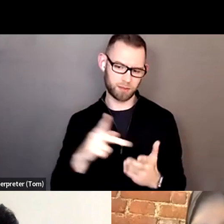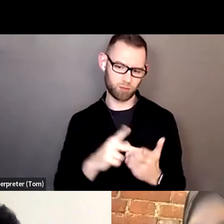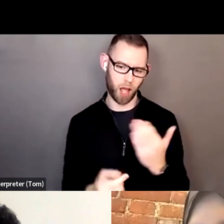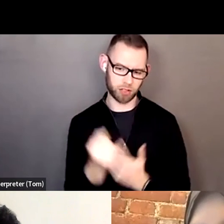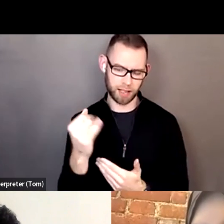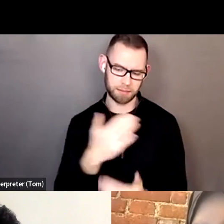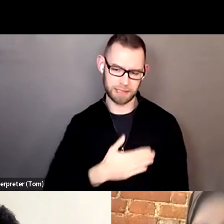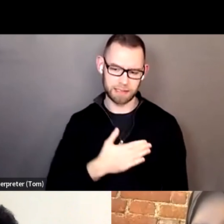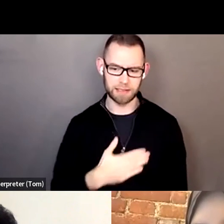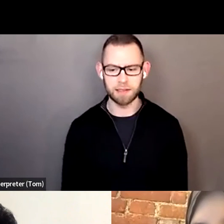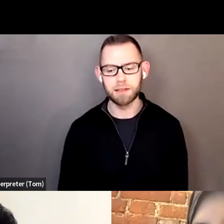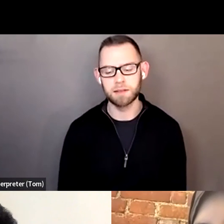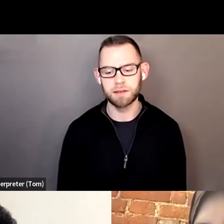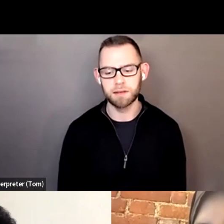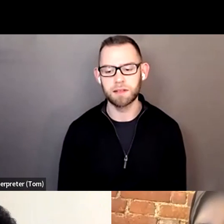you all to visit